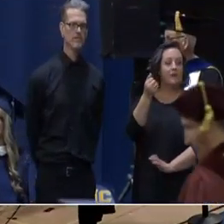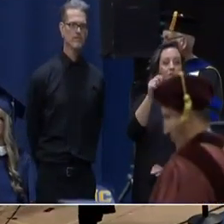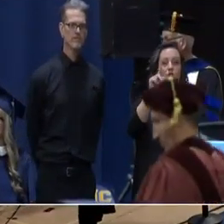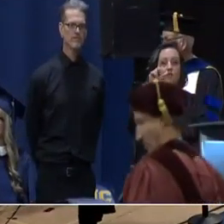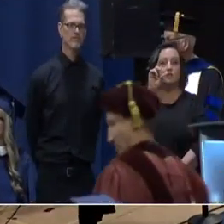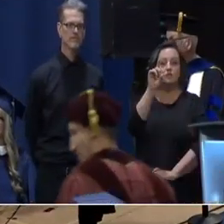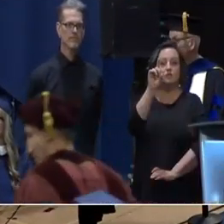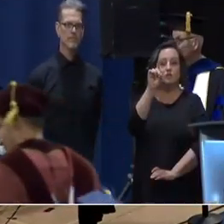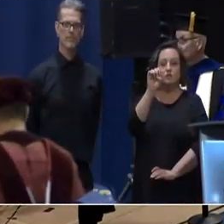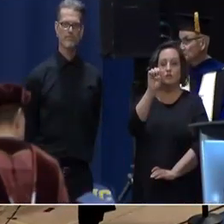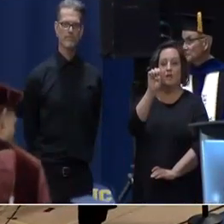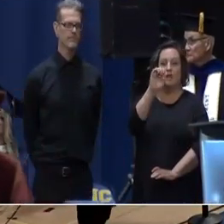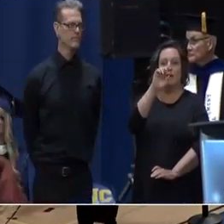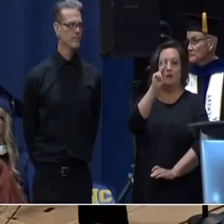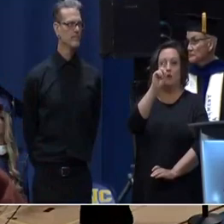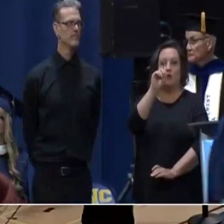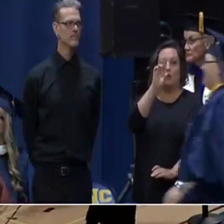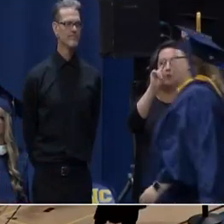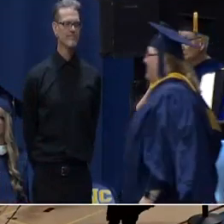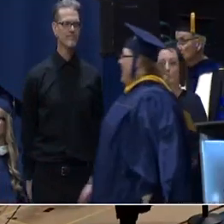Jade Koretko.